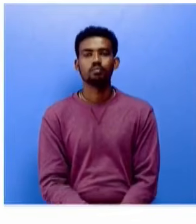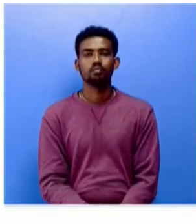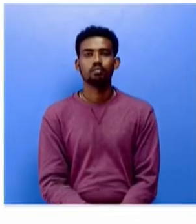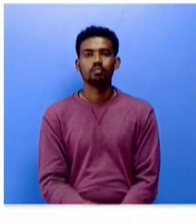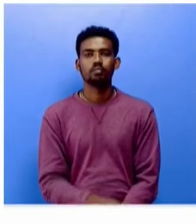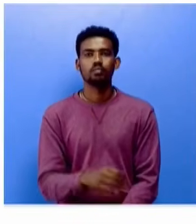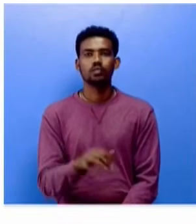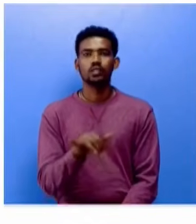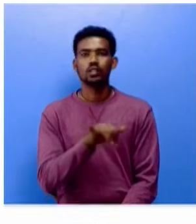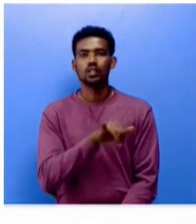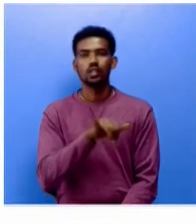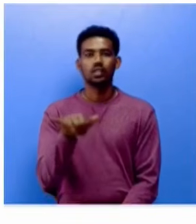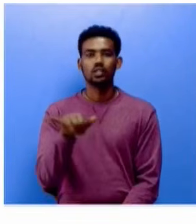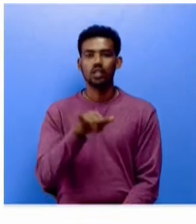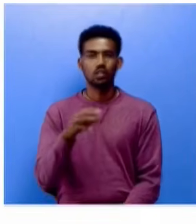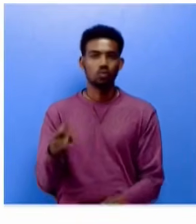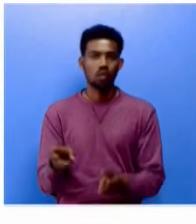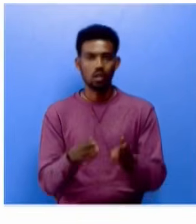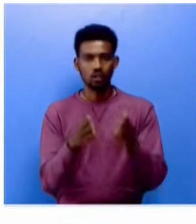in such ways, yeah?